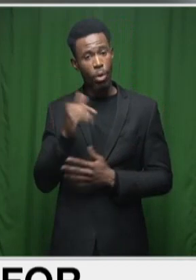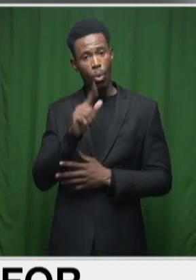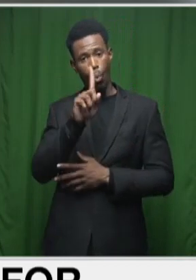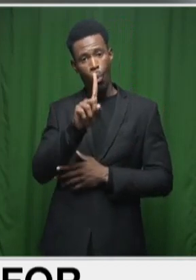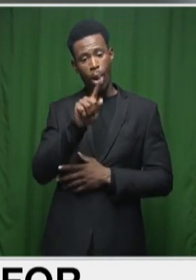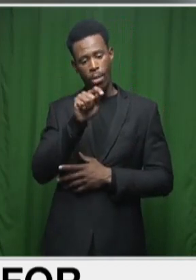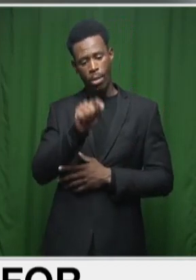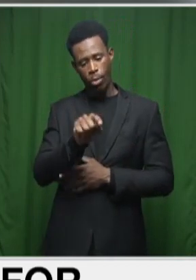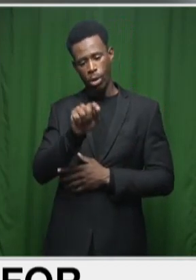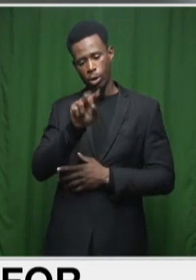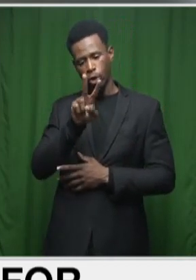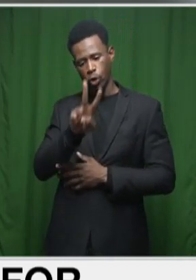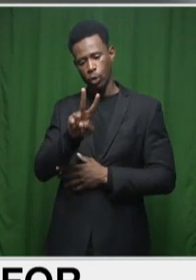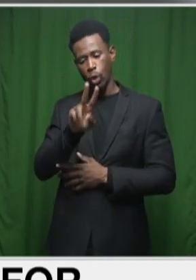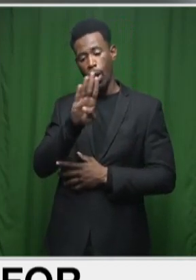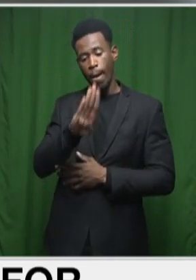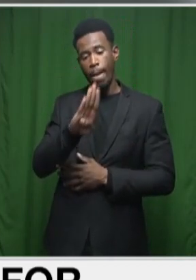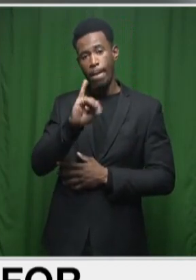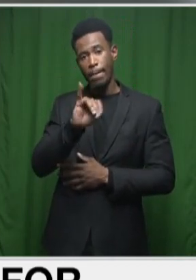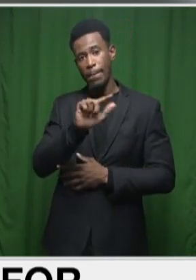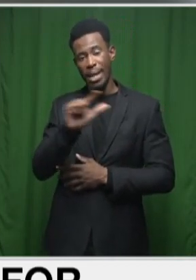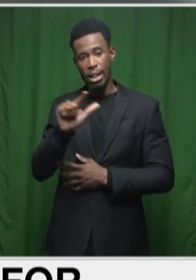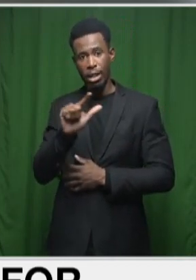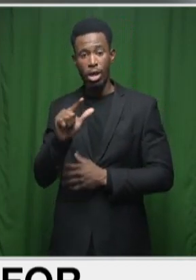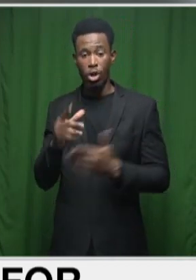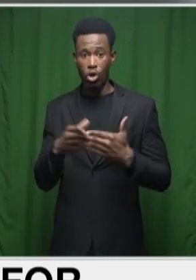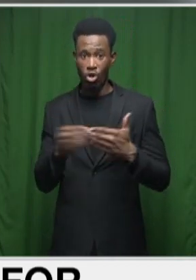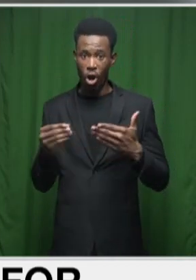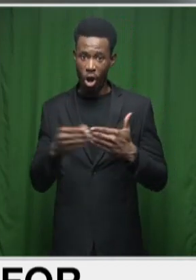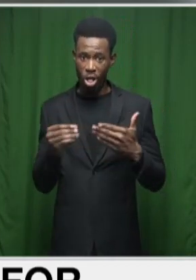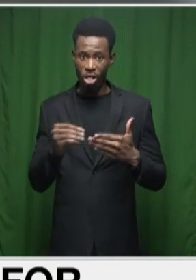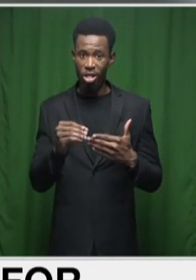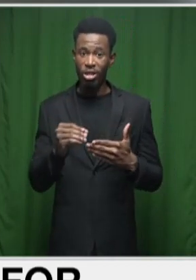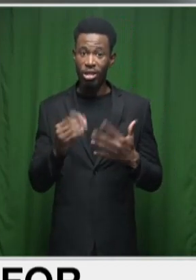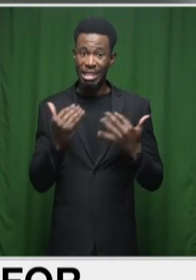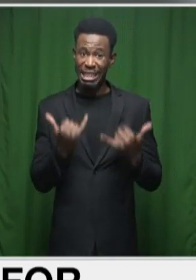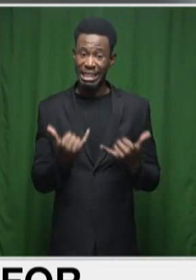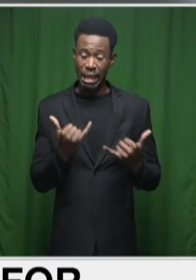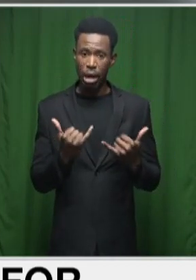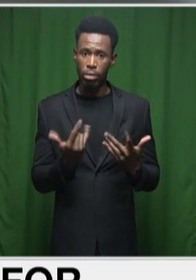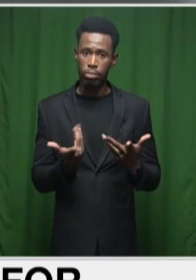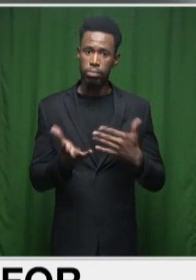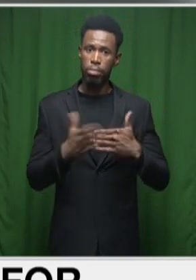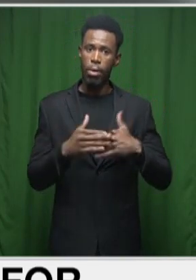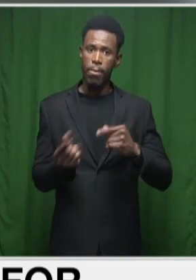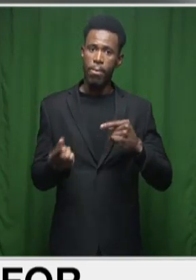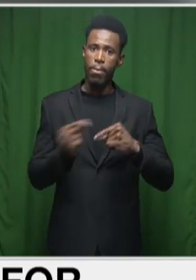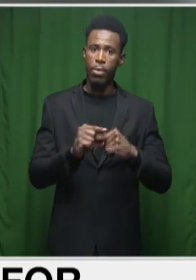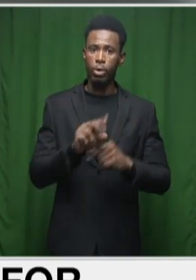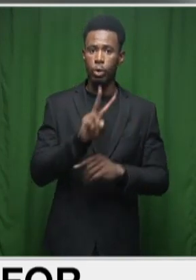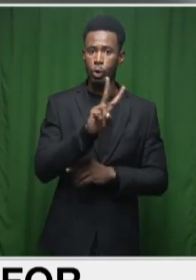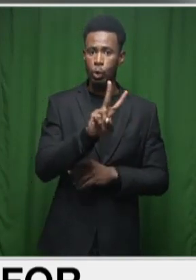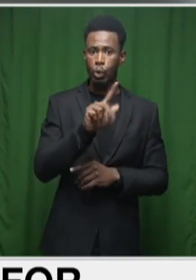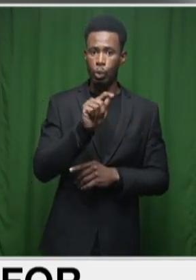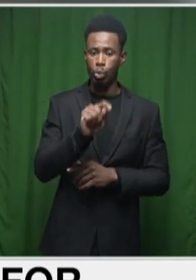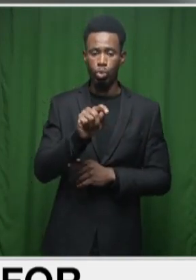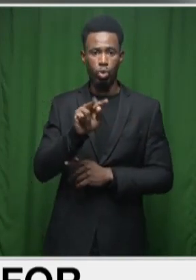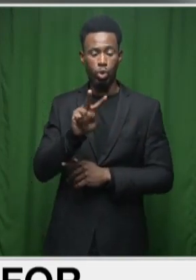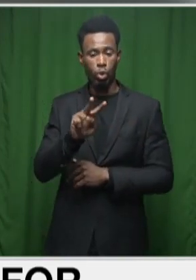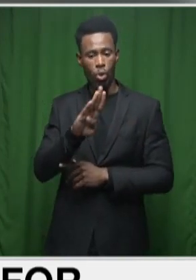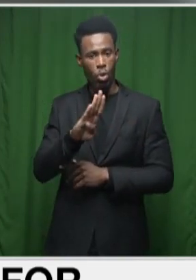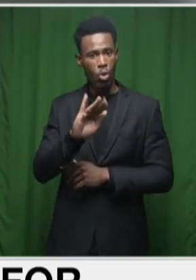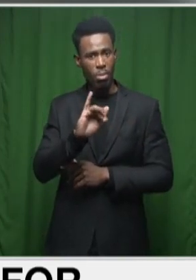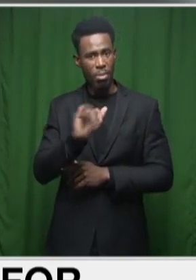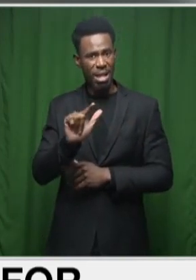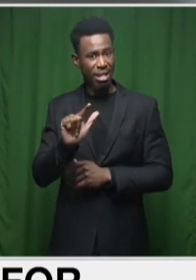$1.2 billion, and now that amount has actually increased to $2.8 billion with the inclusion of like some of the new sectors that I've already mentioned,